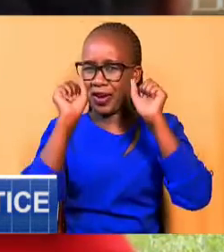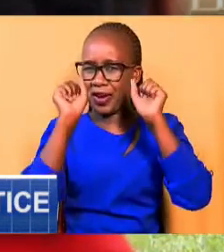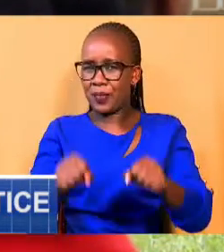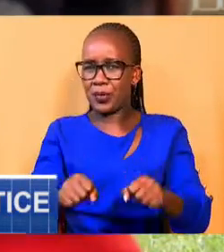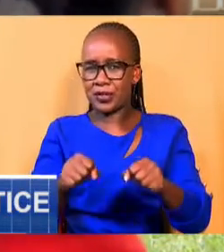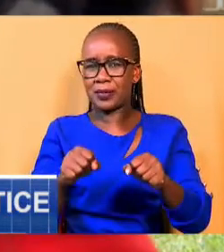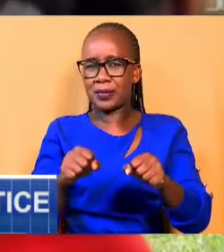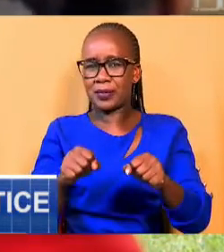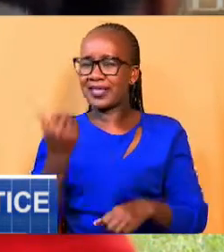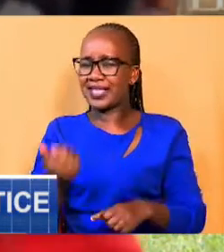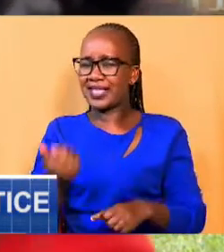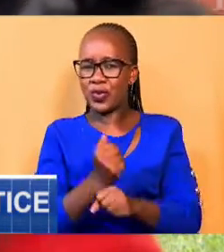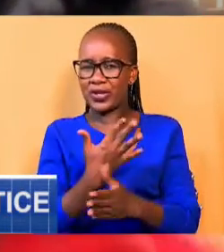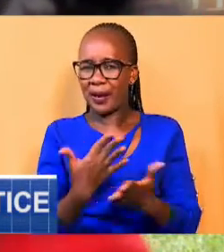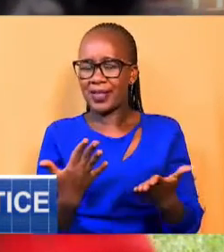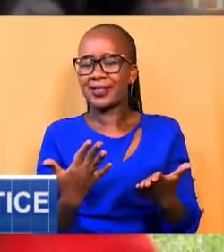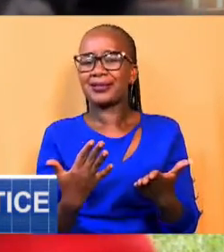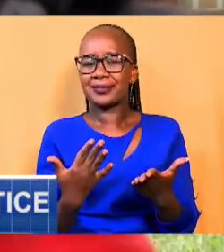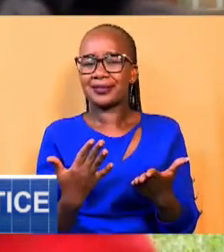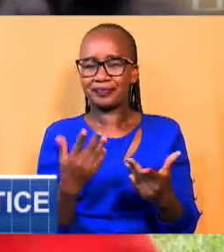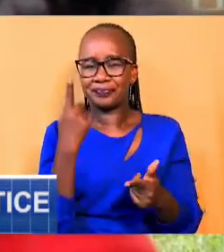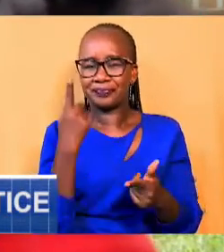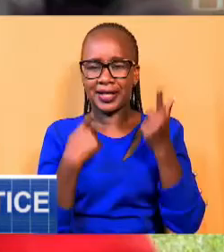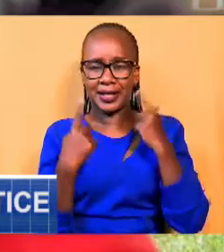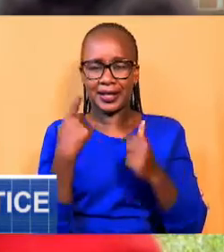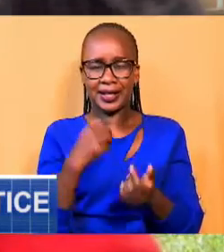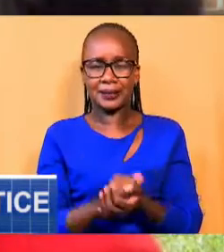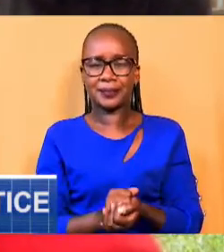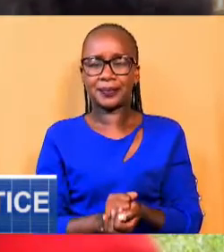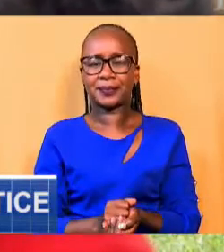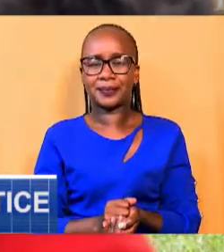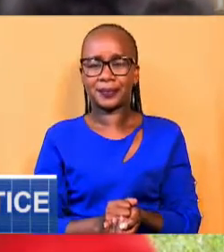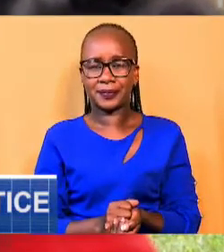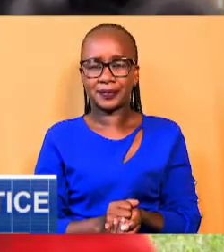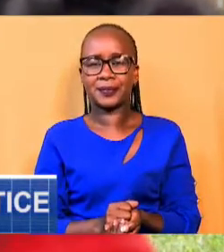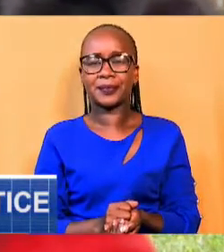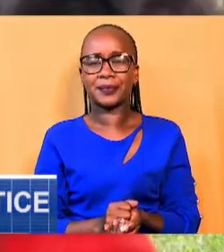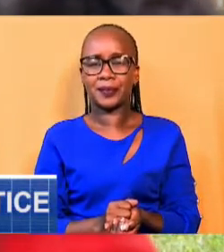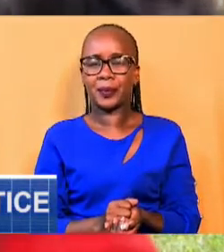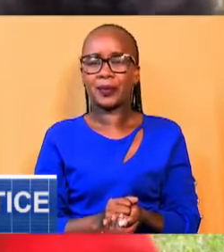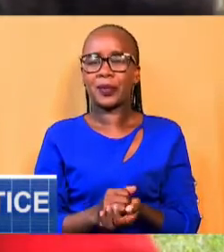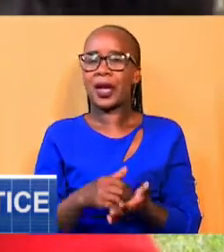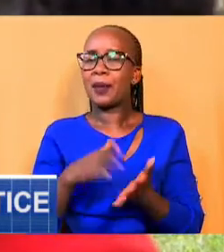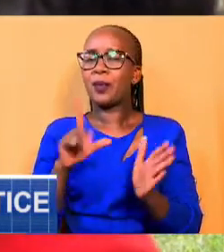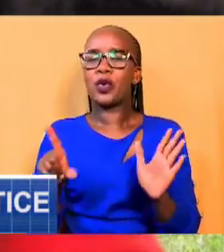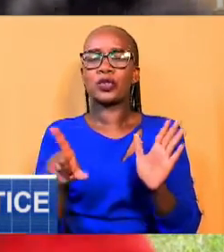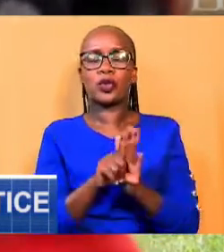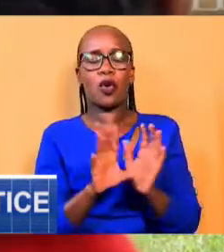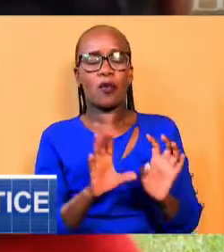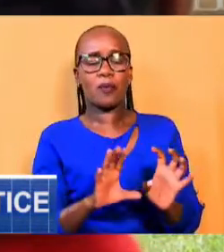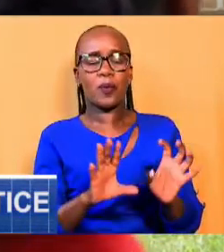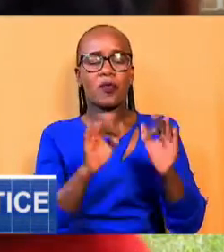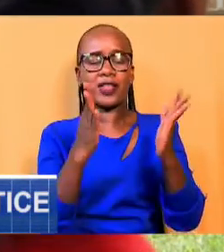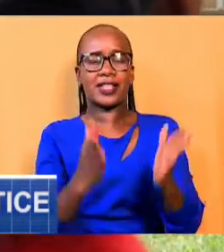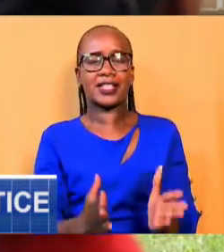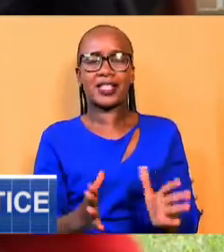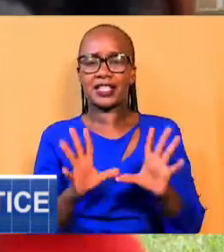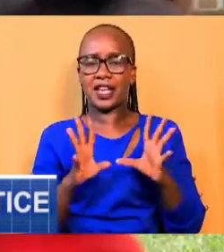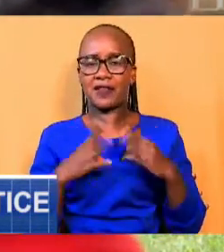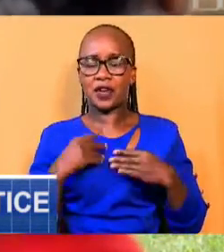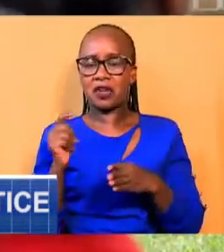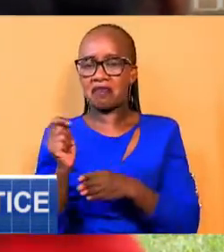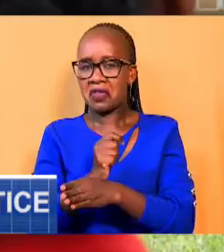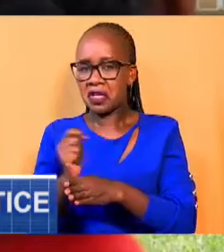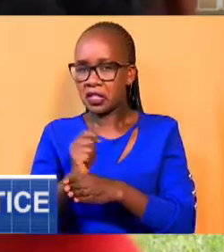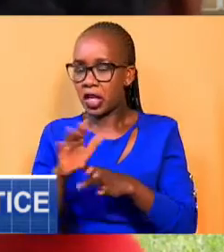wangu kuna kitu. Most law enforcement officials do not